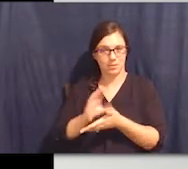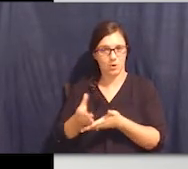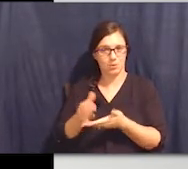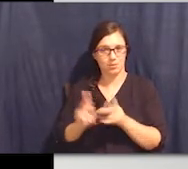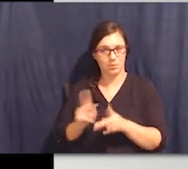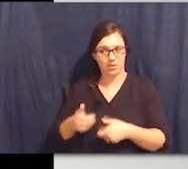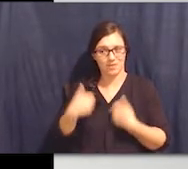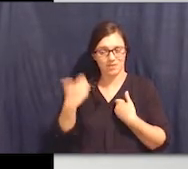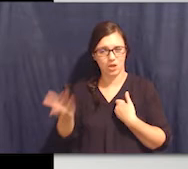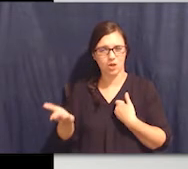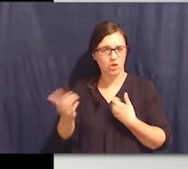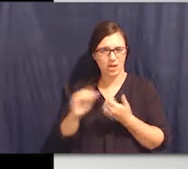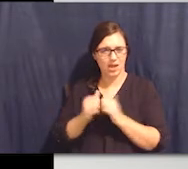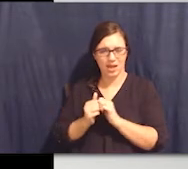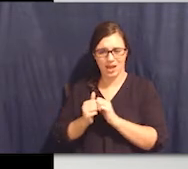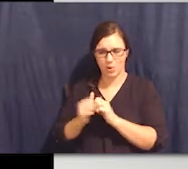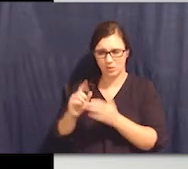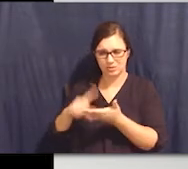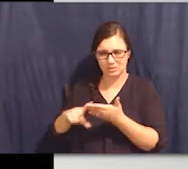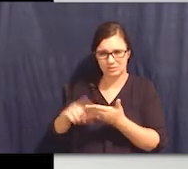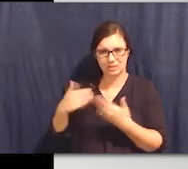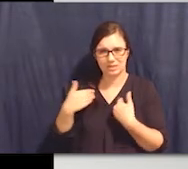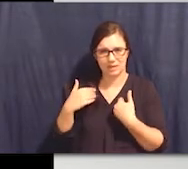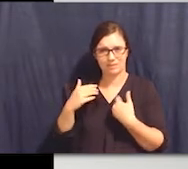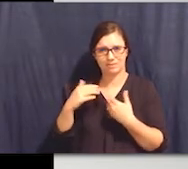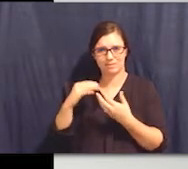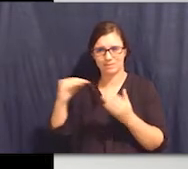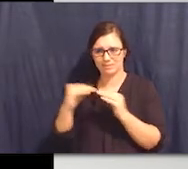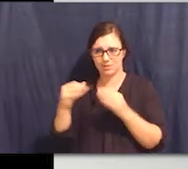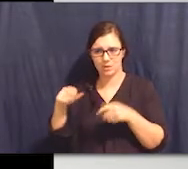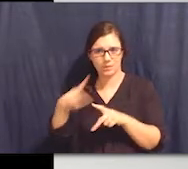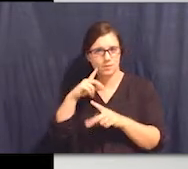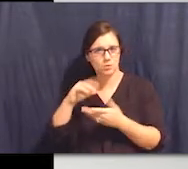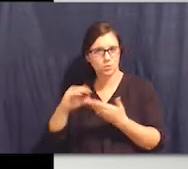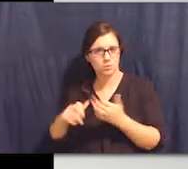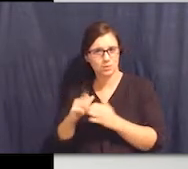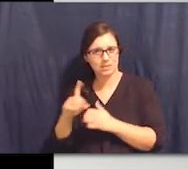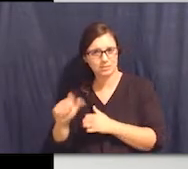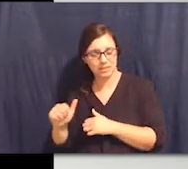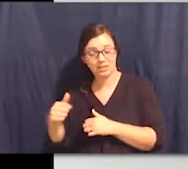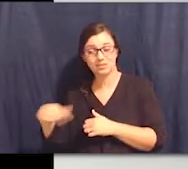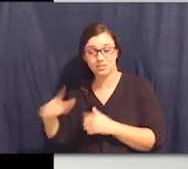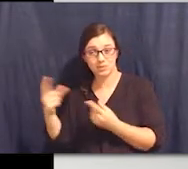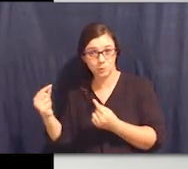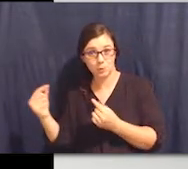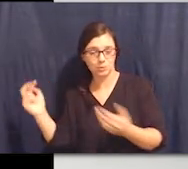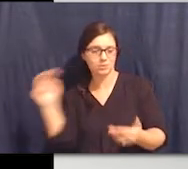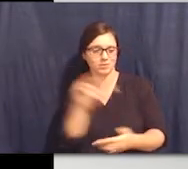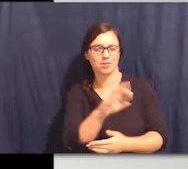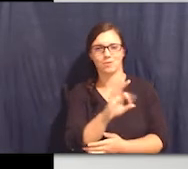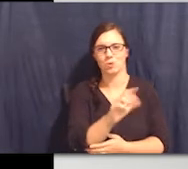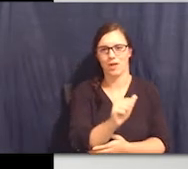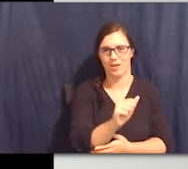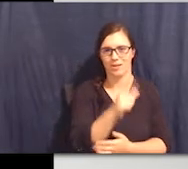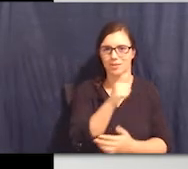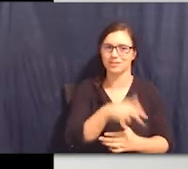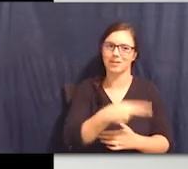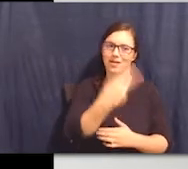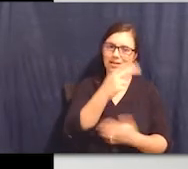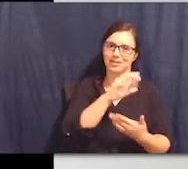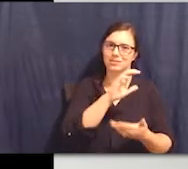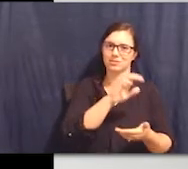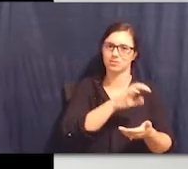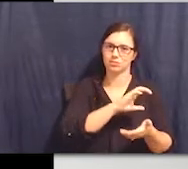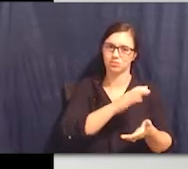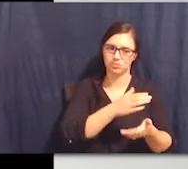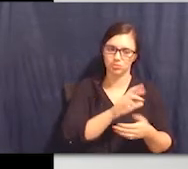with disabilities. And who did they look to? They looked to Florida. Because Florida has the highest rate of inclusion of students with disabilities, they